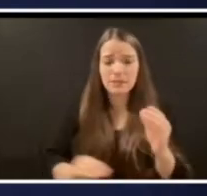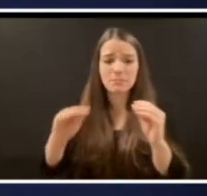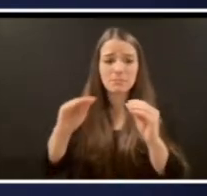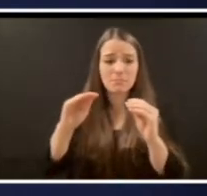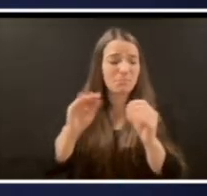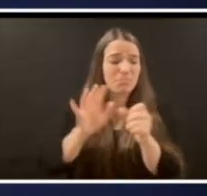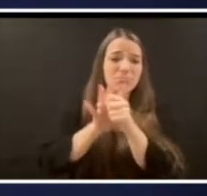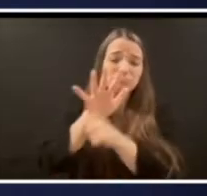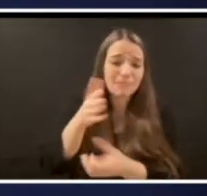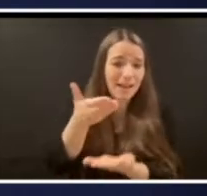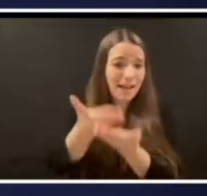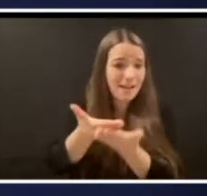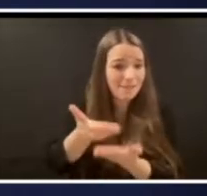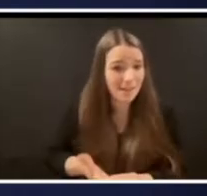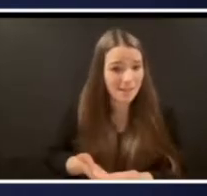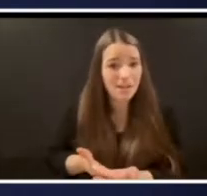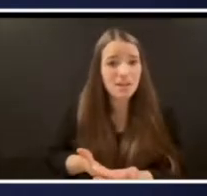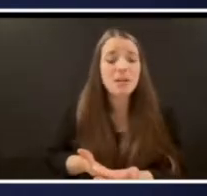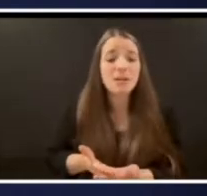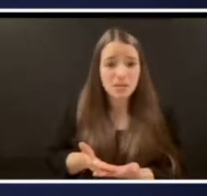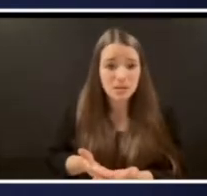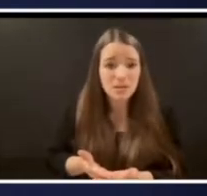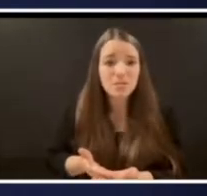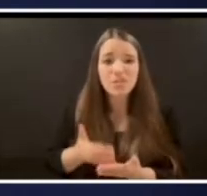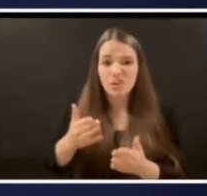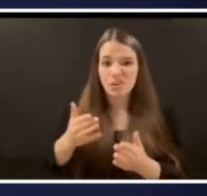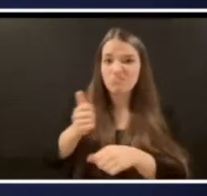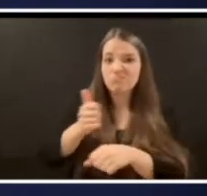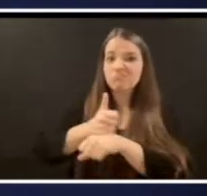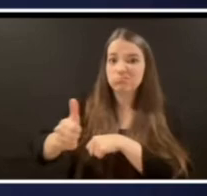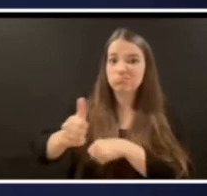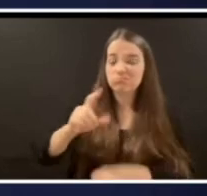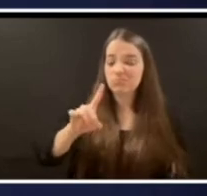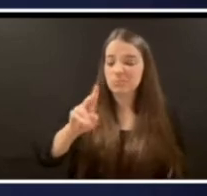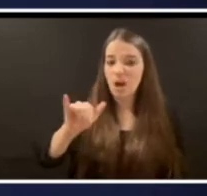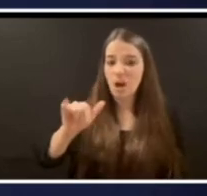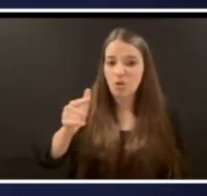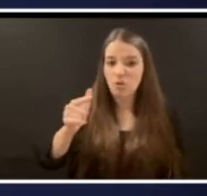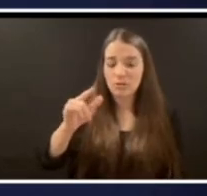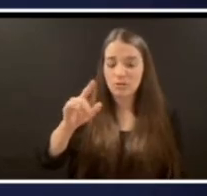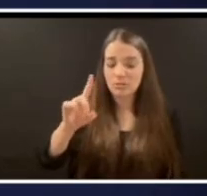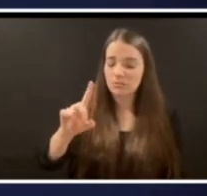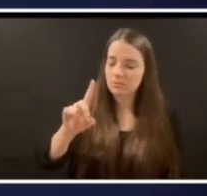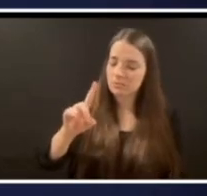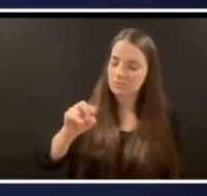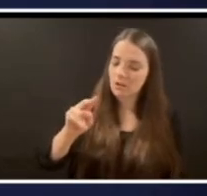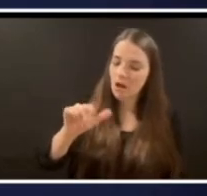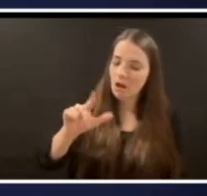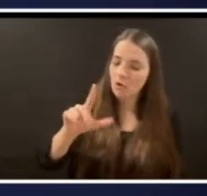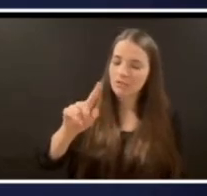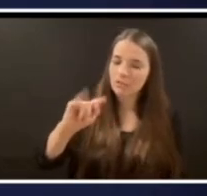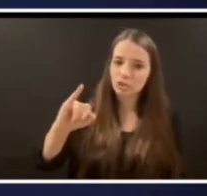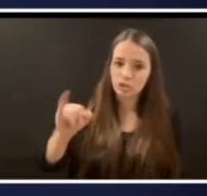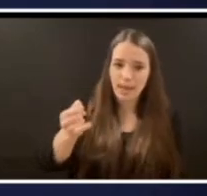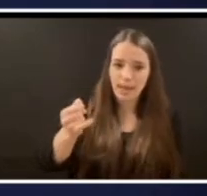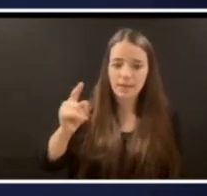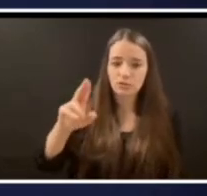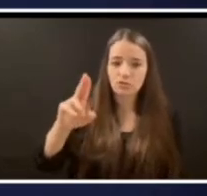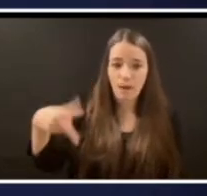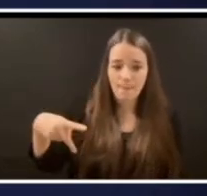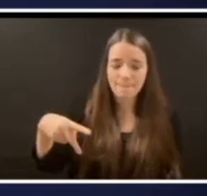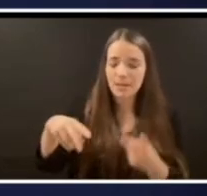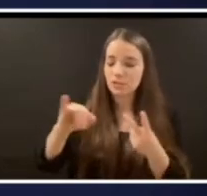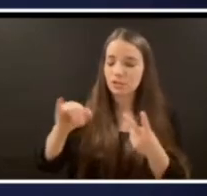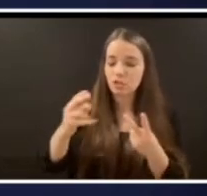evidence to refer former President Donald J. Trump, John Eastman, and others for violating Title 18,